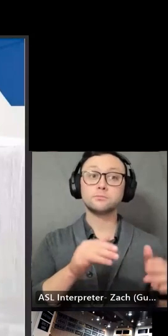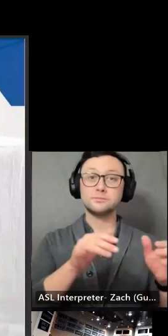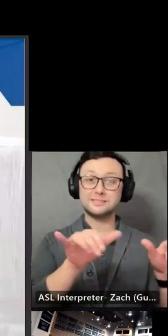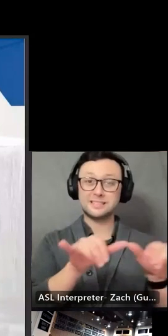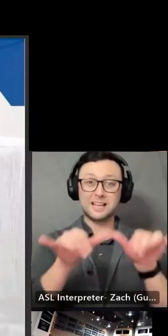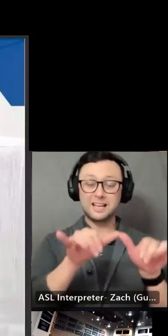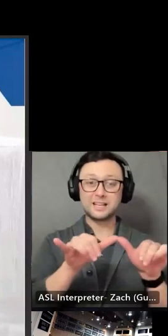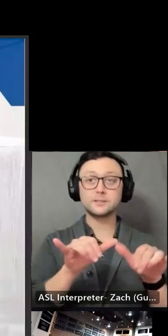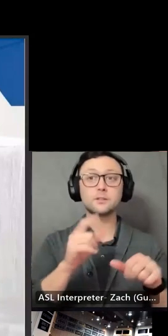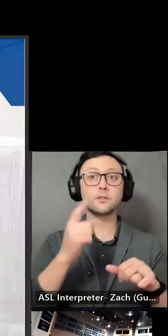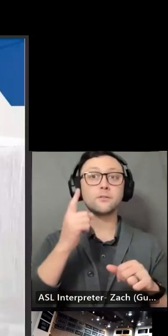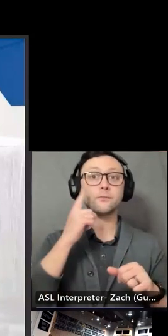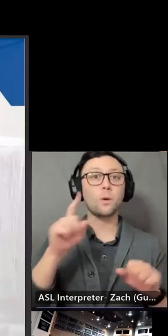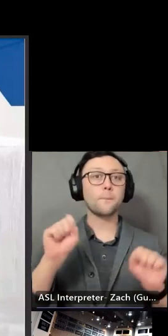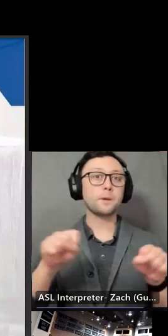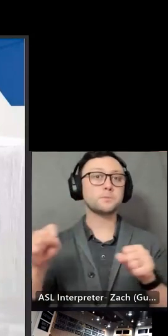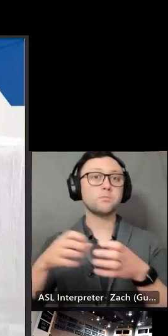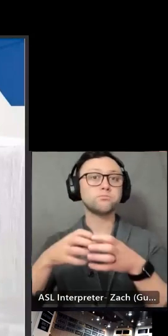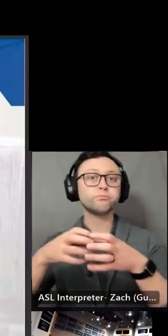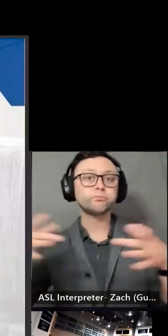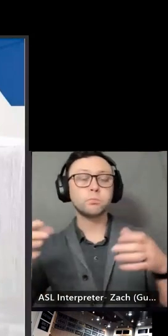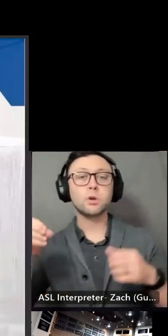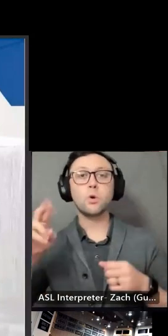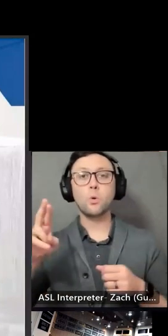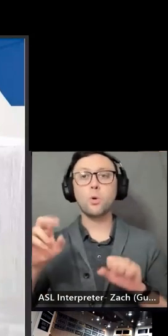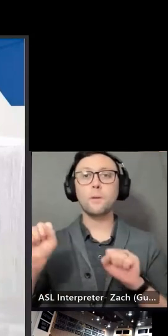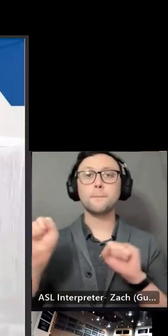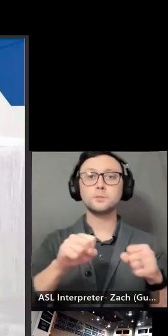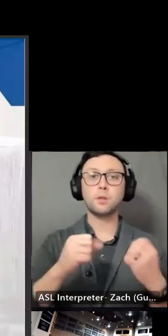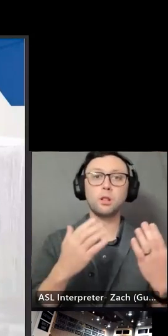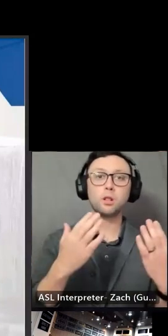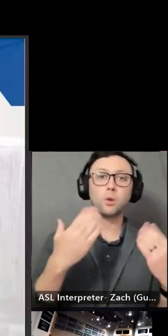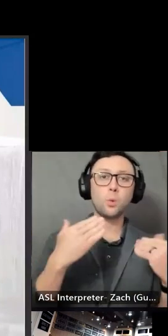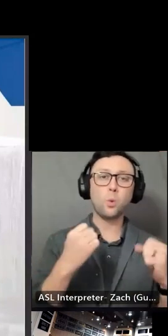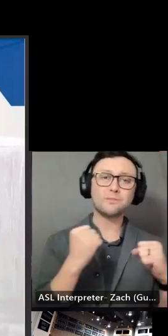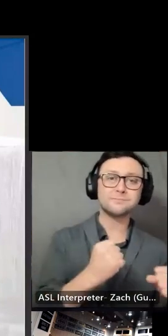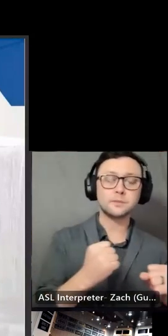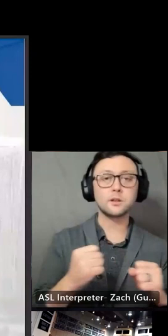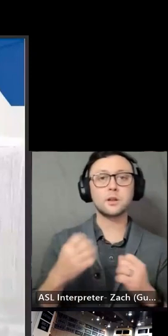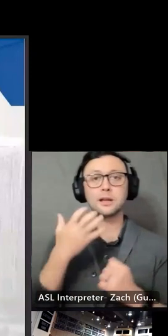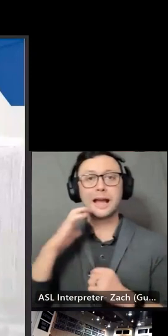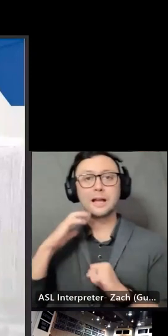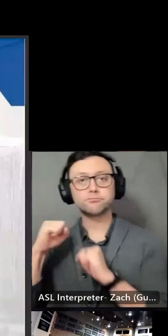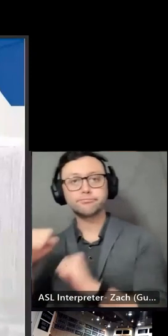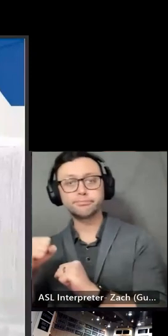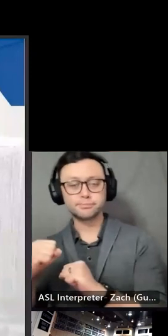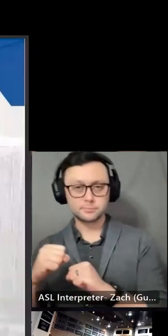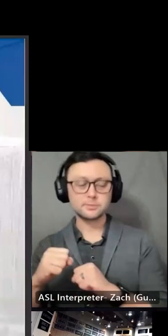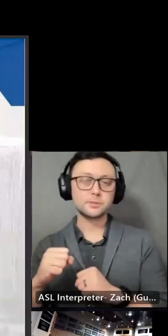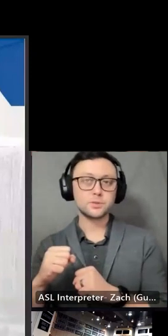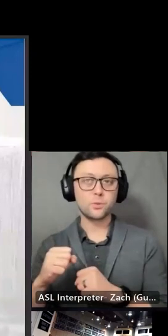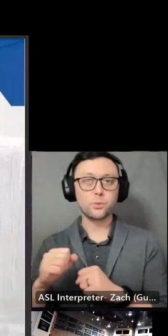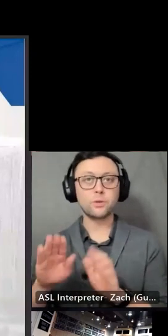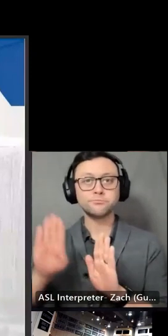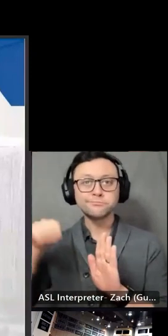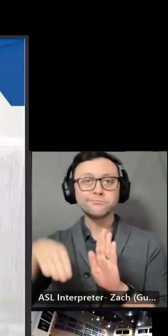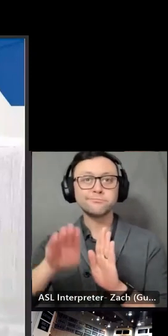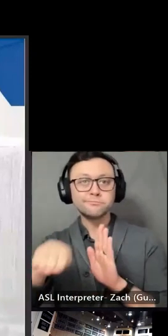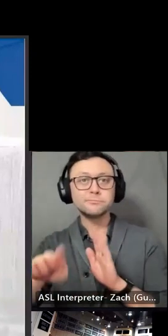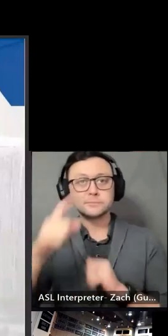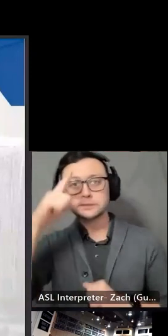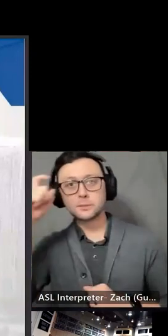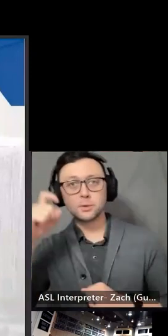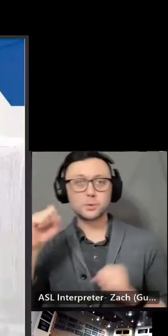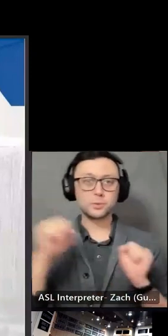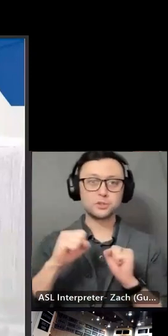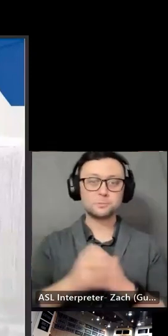future projections for heating needs in the summer, cooling needs in the summer, which we think was, you know, really important in terms of